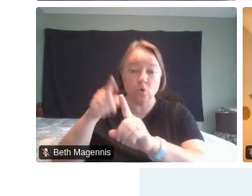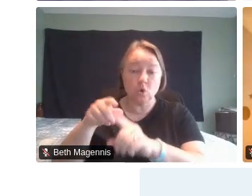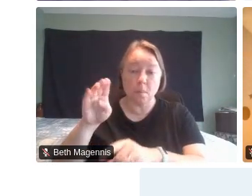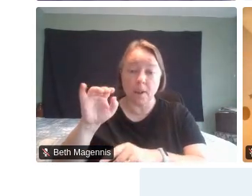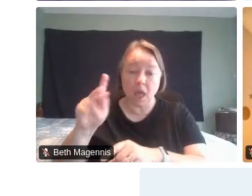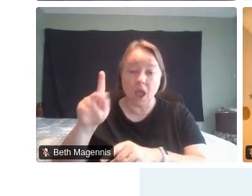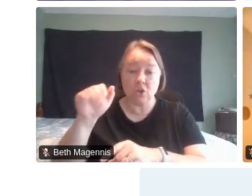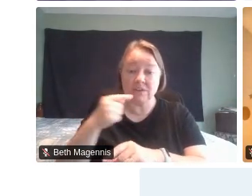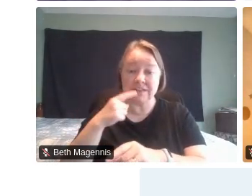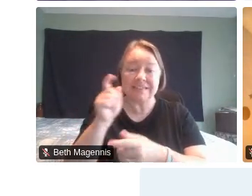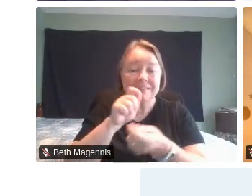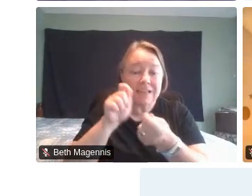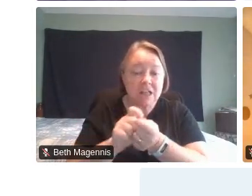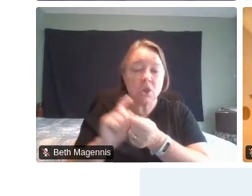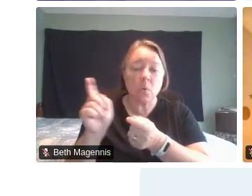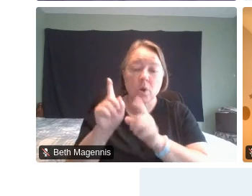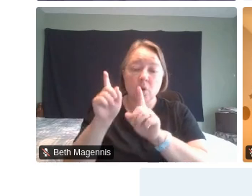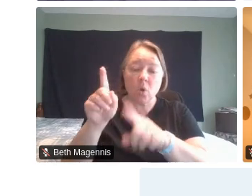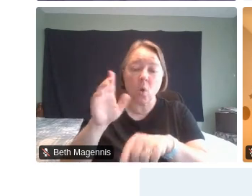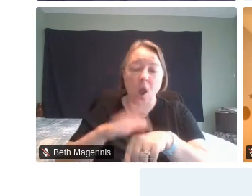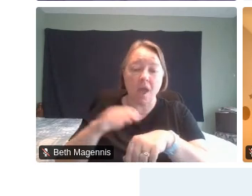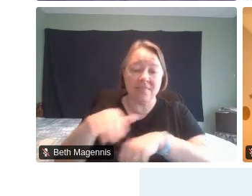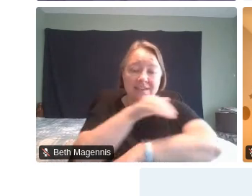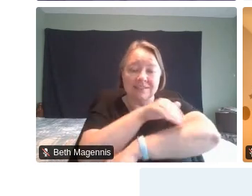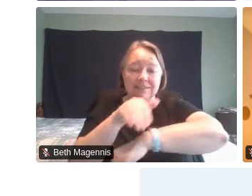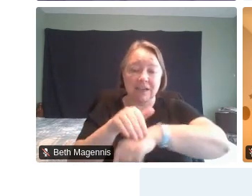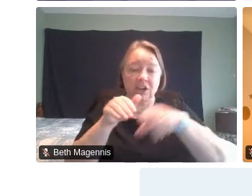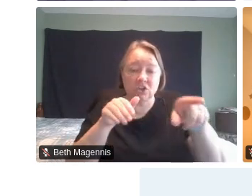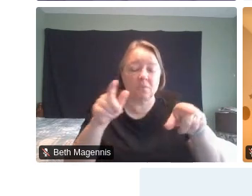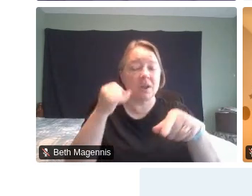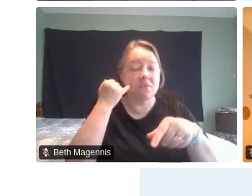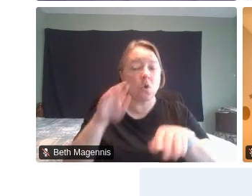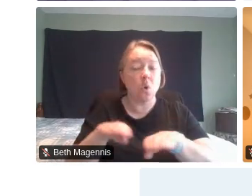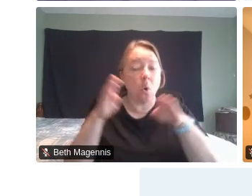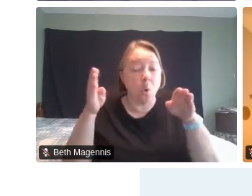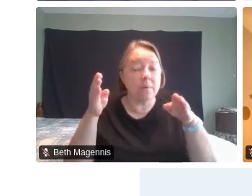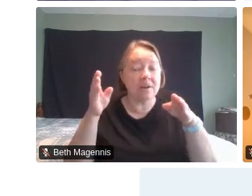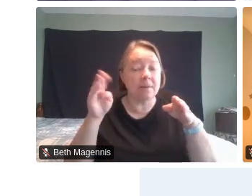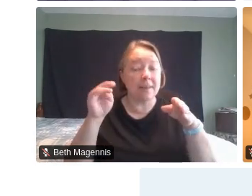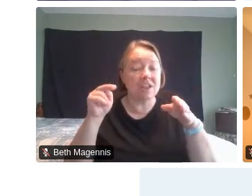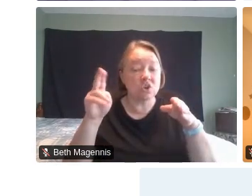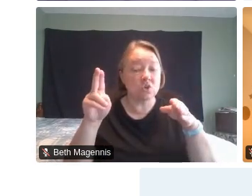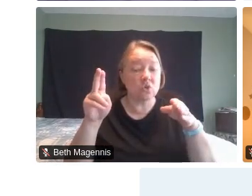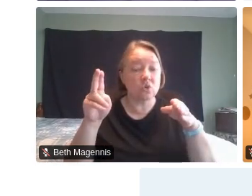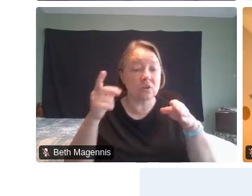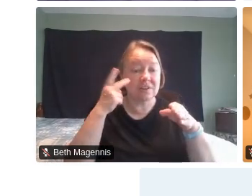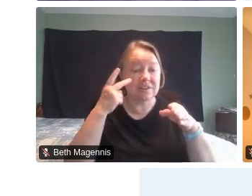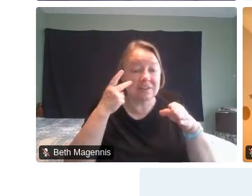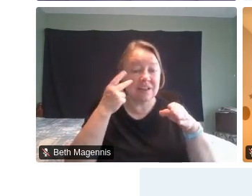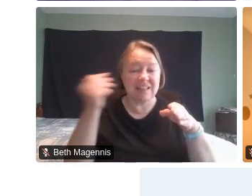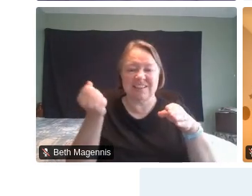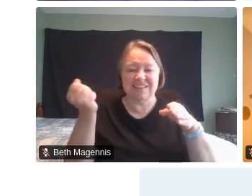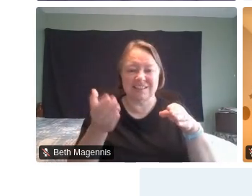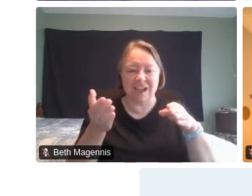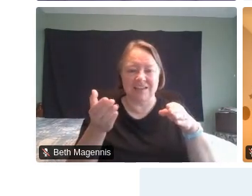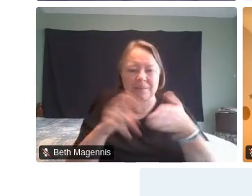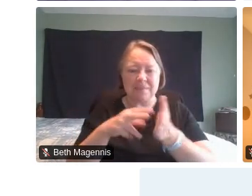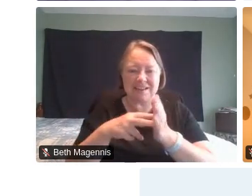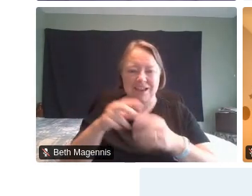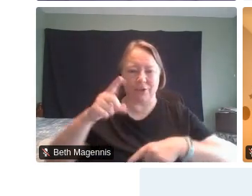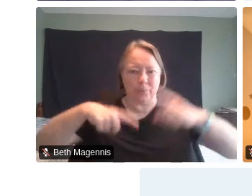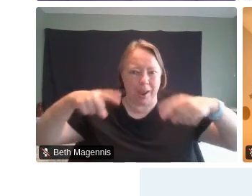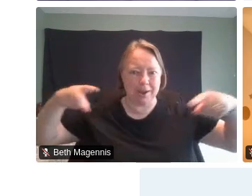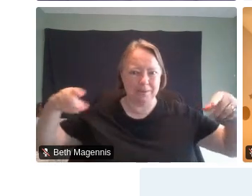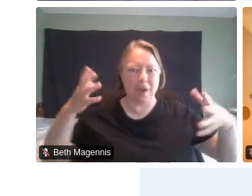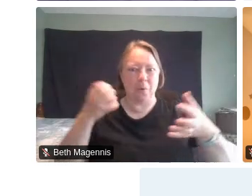can tell it exactly where to go on the stage. But if you open the menu, you'll notice there are the dice for random. And that's really what I want for my game.